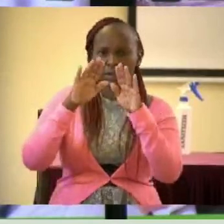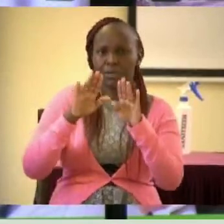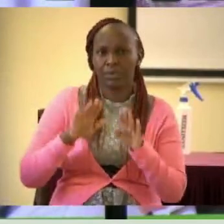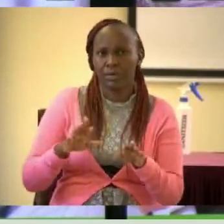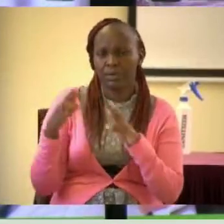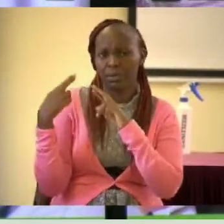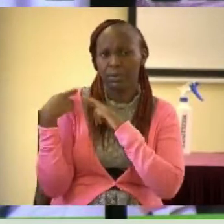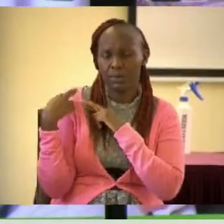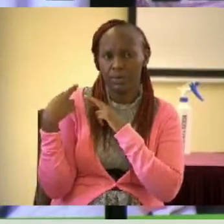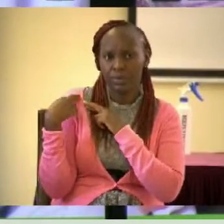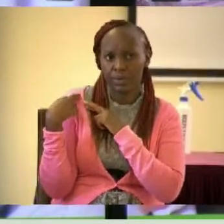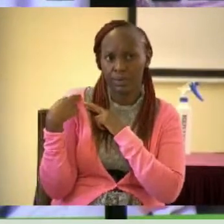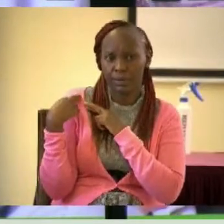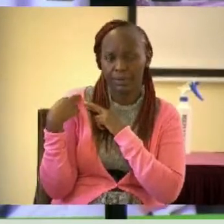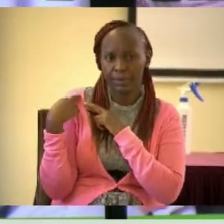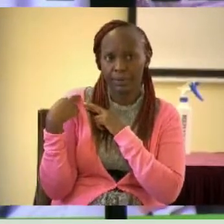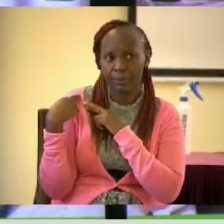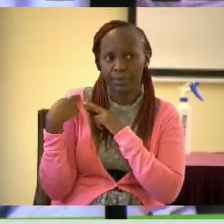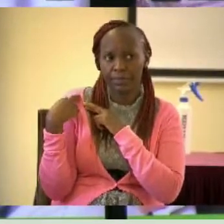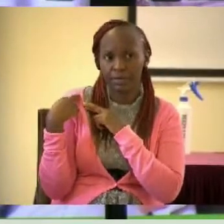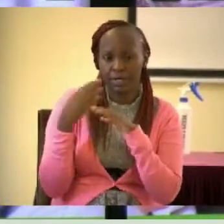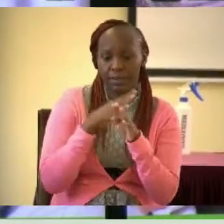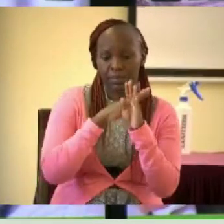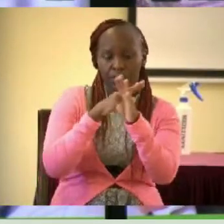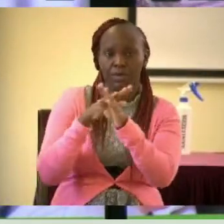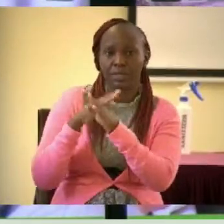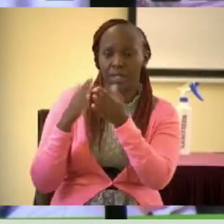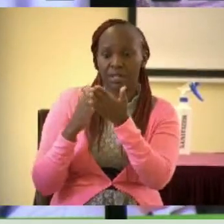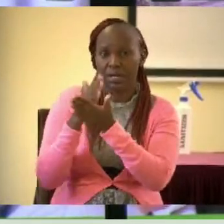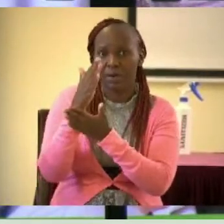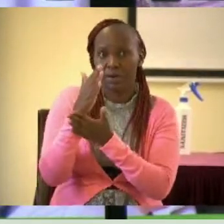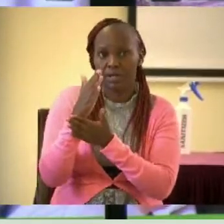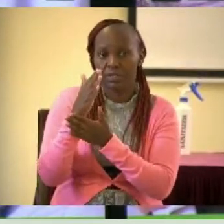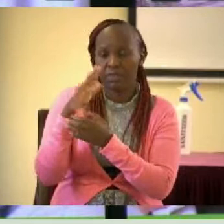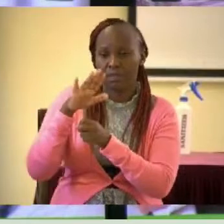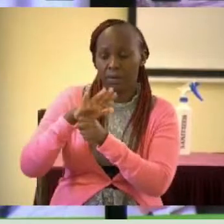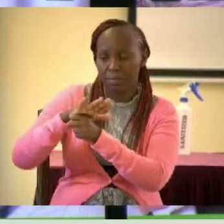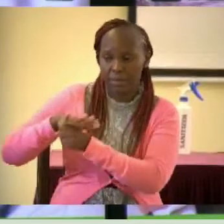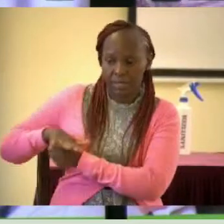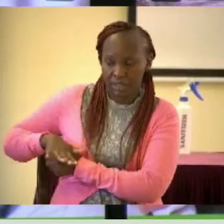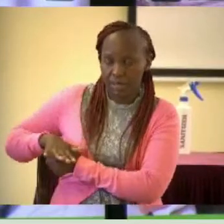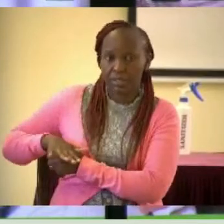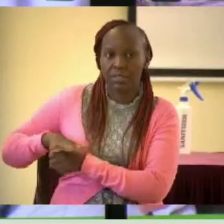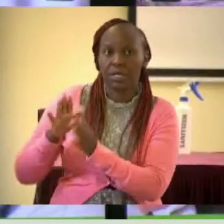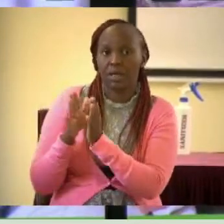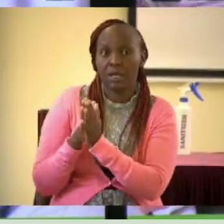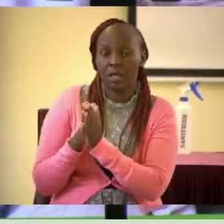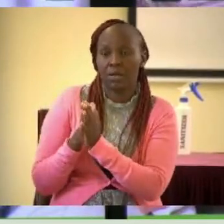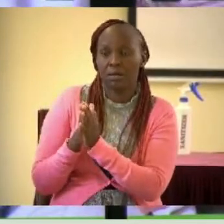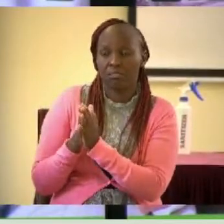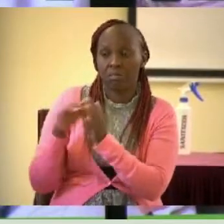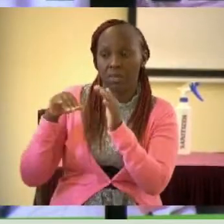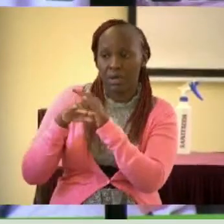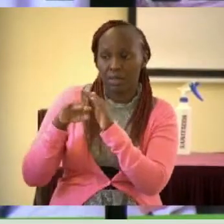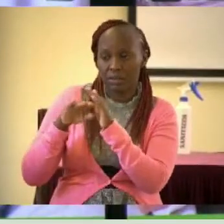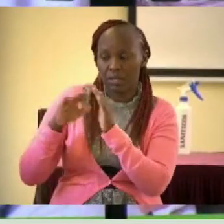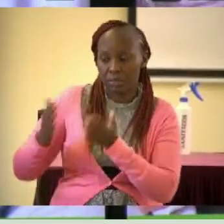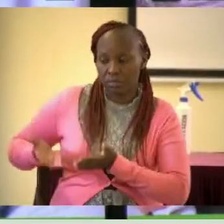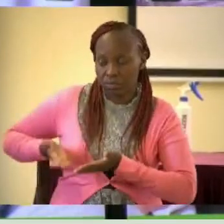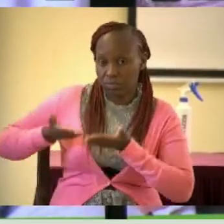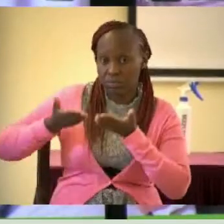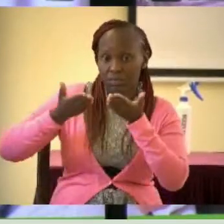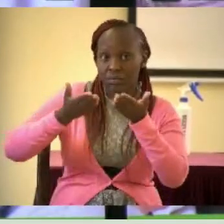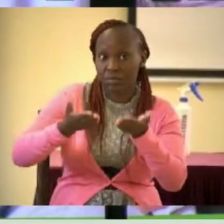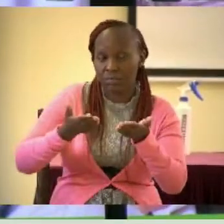role in protecting the rights of the marginalized and enhancing access